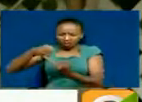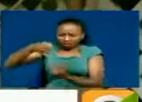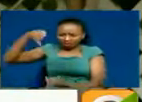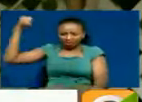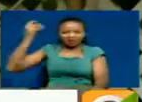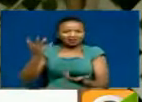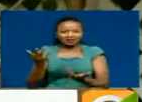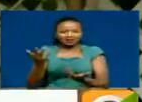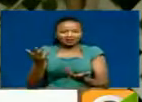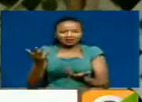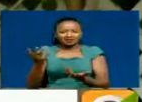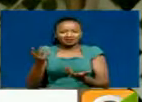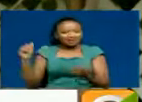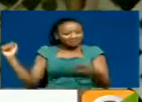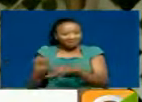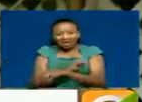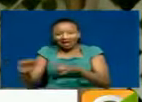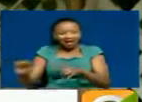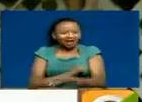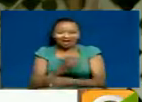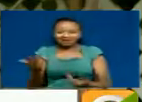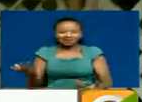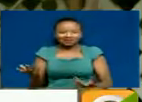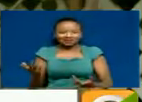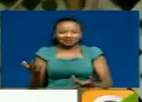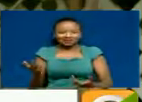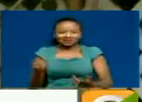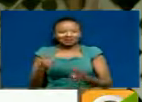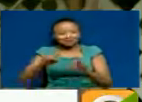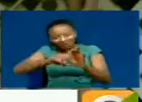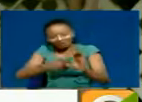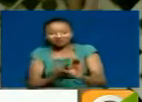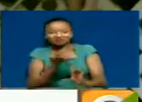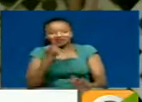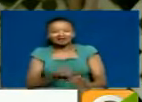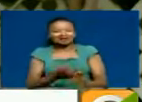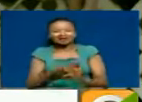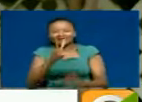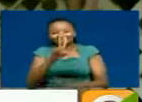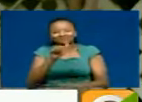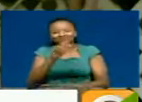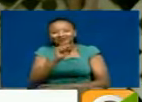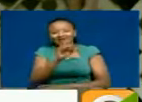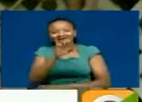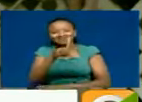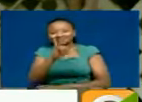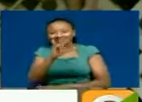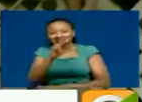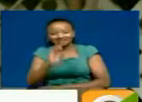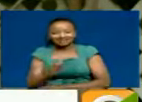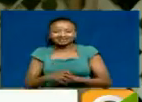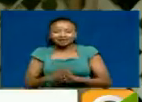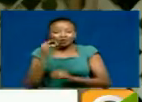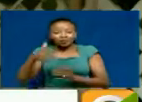pararat. You know, the only thing that worked for me was Vaseline, petroleum jelly, lotions didn't work on my